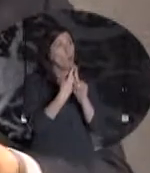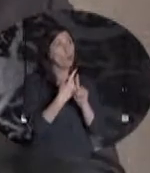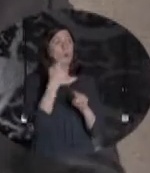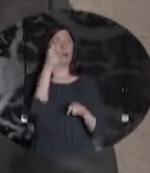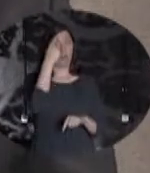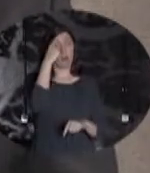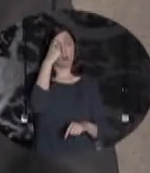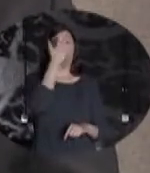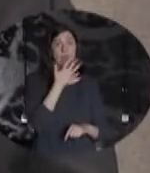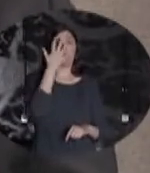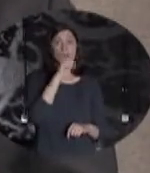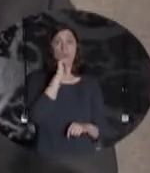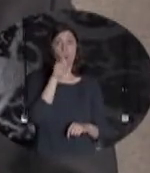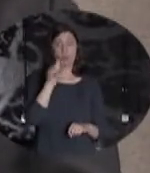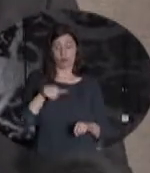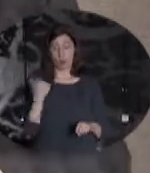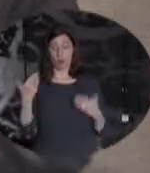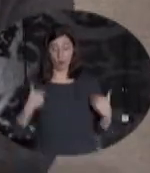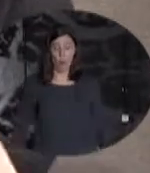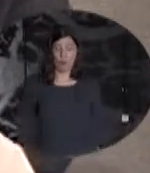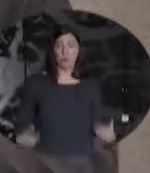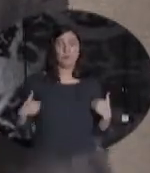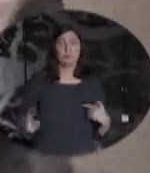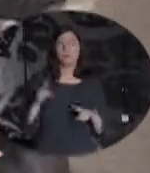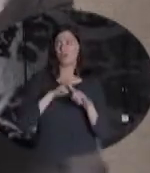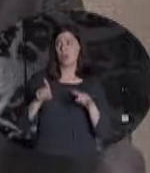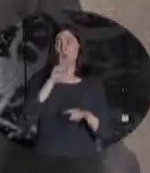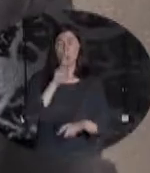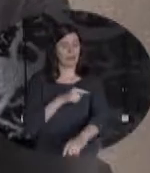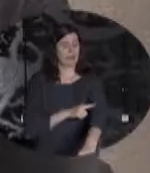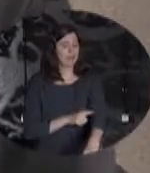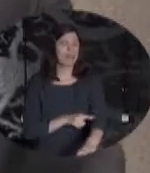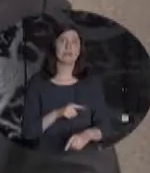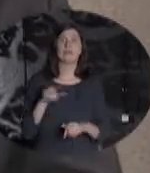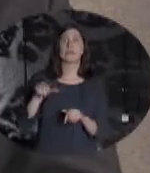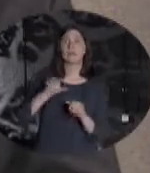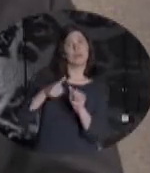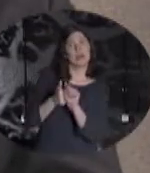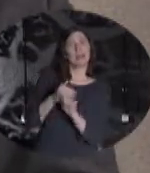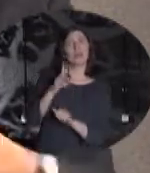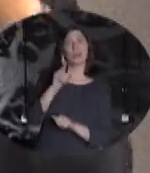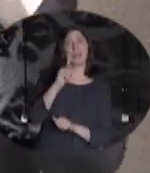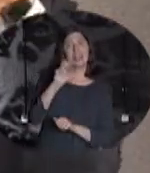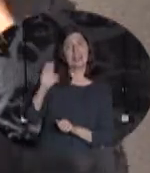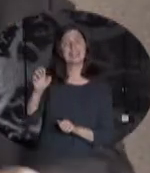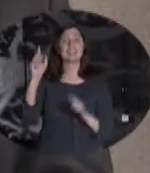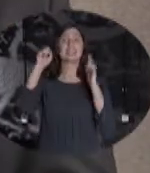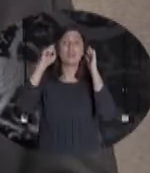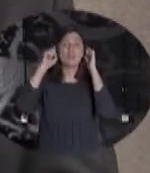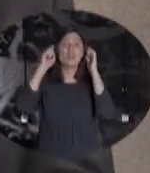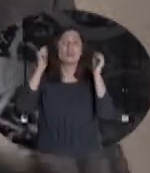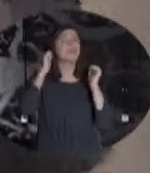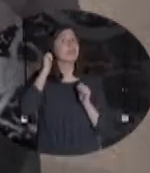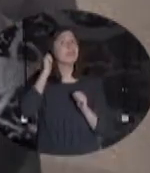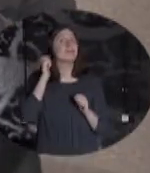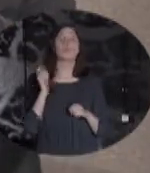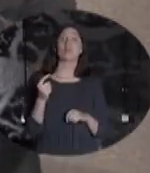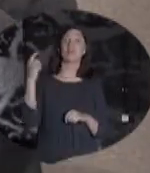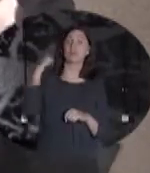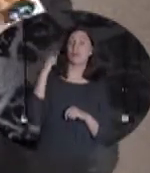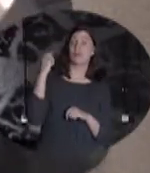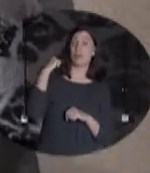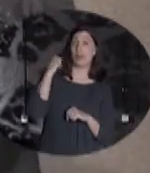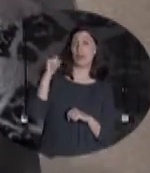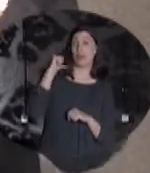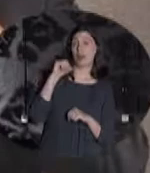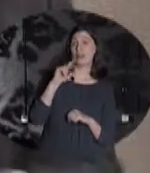need it other places. Anywhere, you know, like in the folds of your elbows, behind your knees, places like that. Your ears, sure. You know, on the back of your neck. A lot of